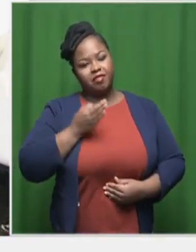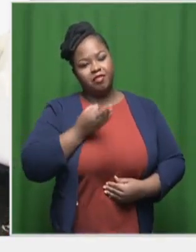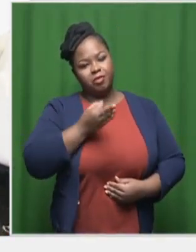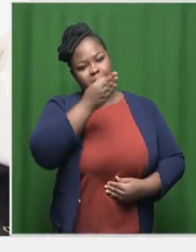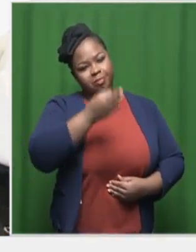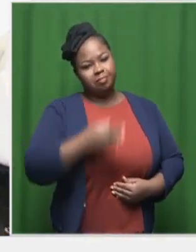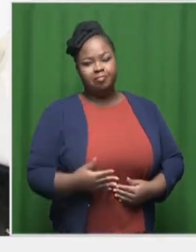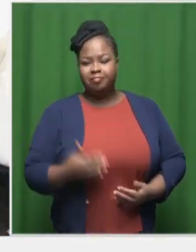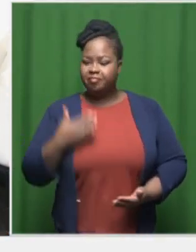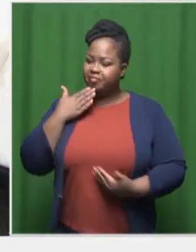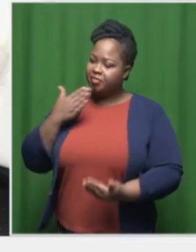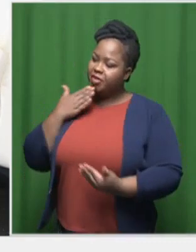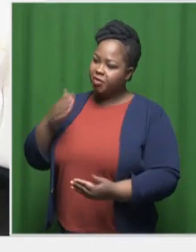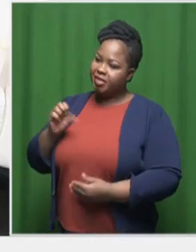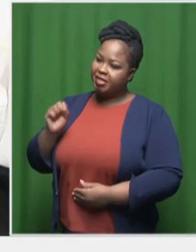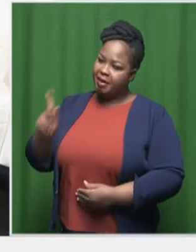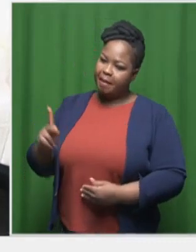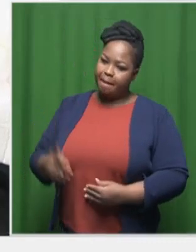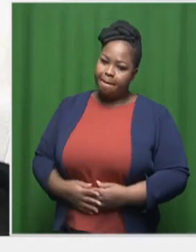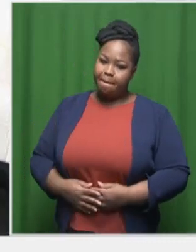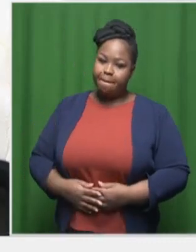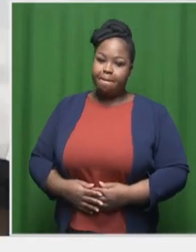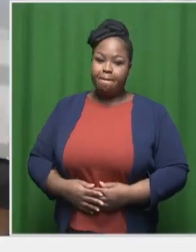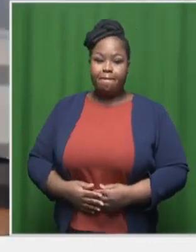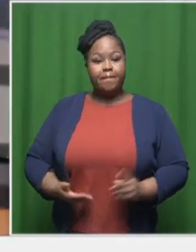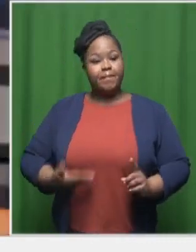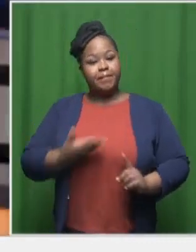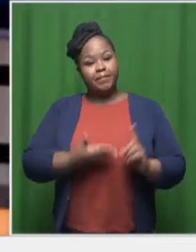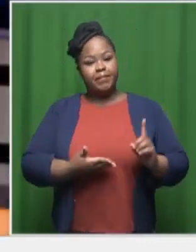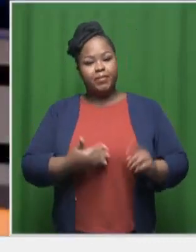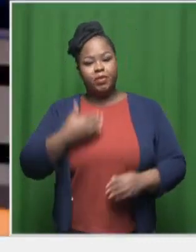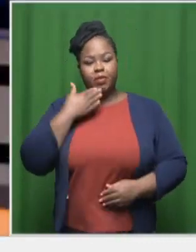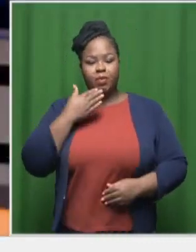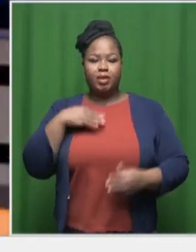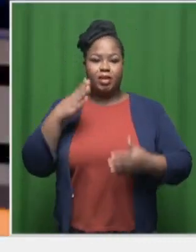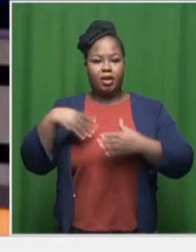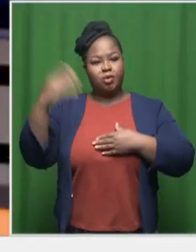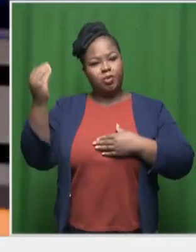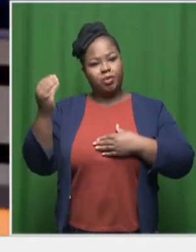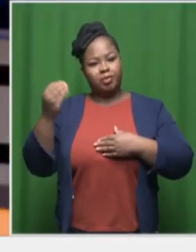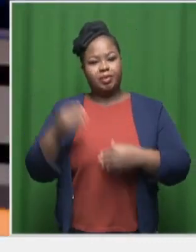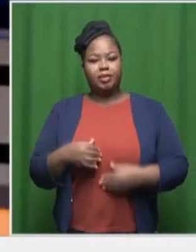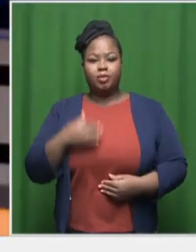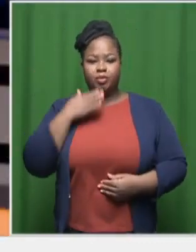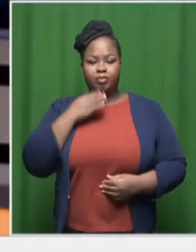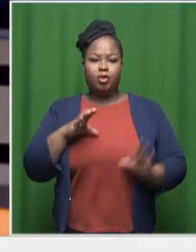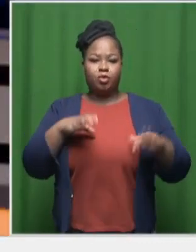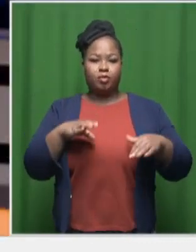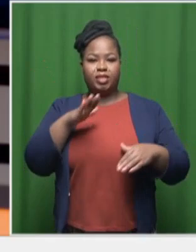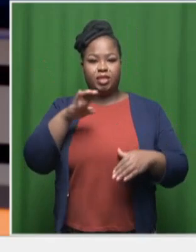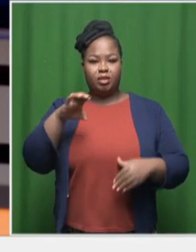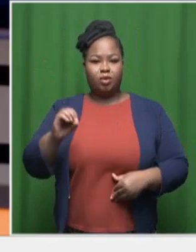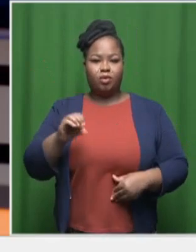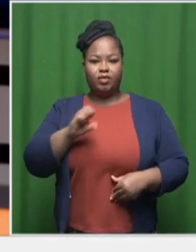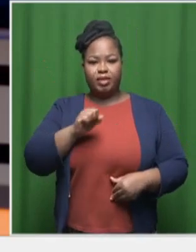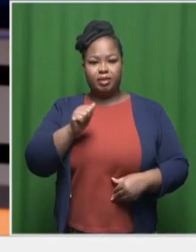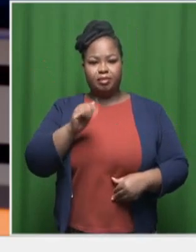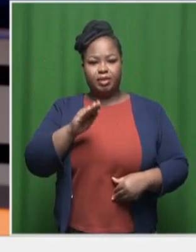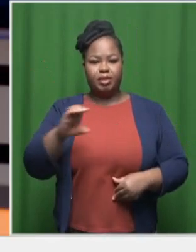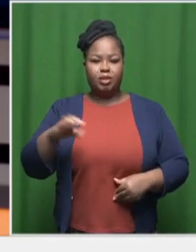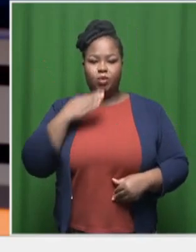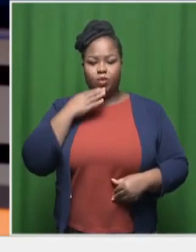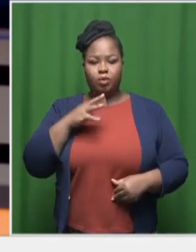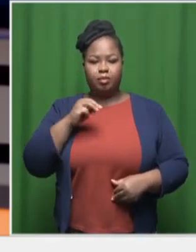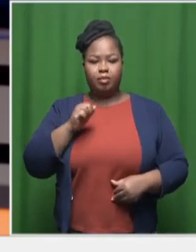future. Thank you. Thank you, Second. And that, of course, the outgoing Group CEO of the SABC,